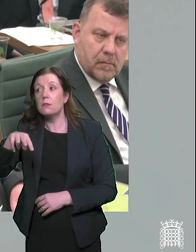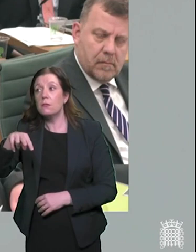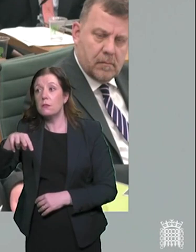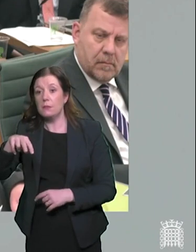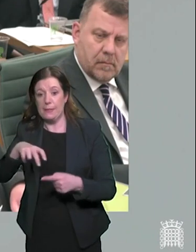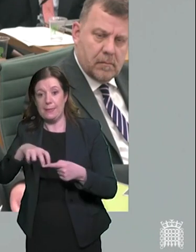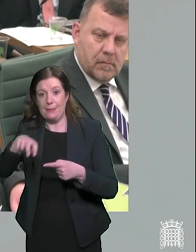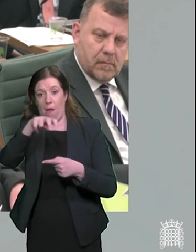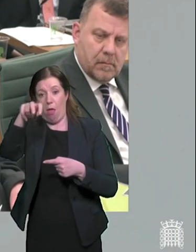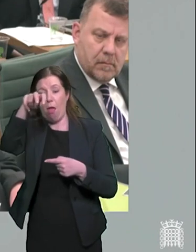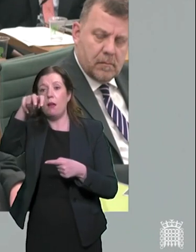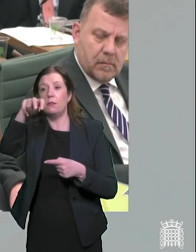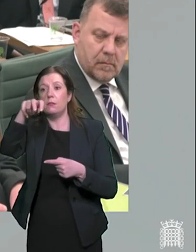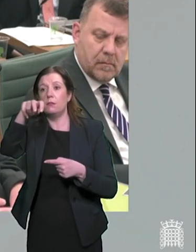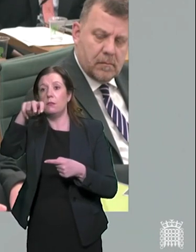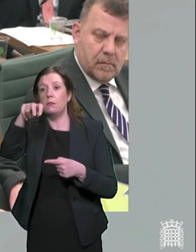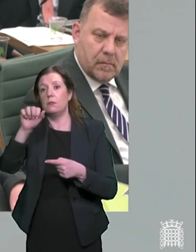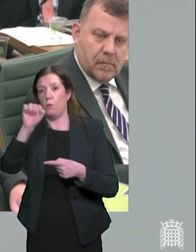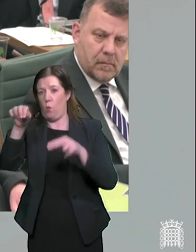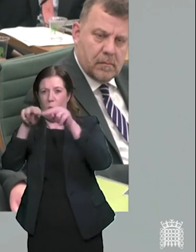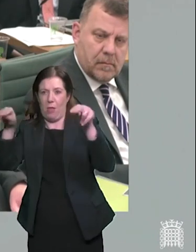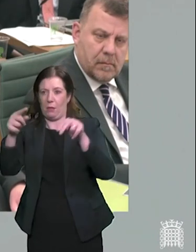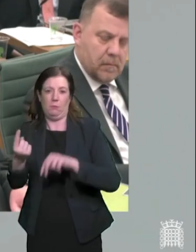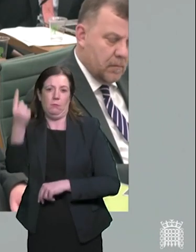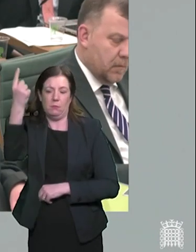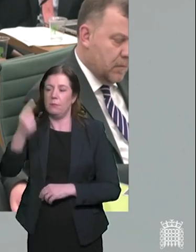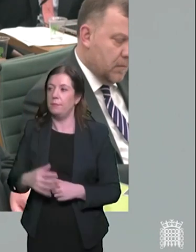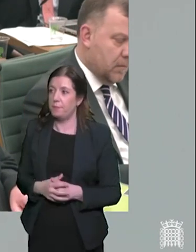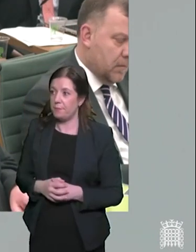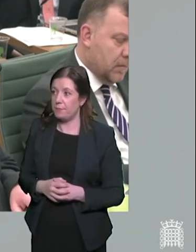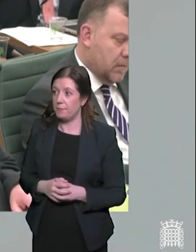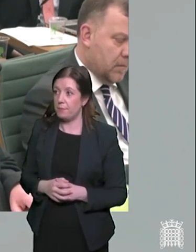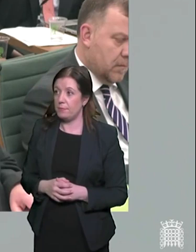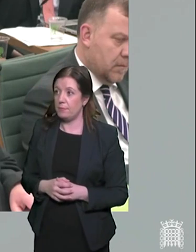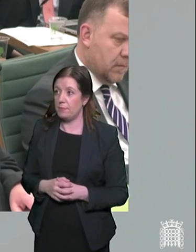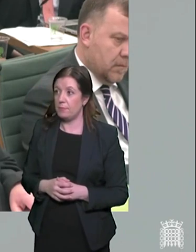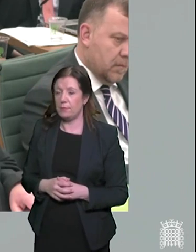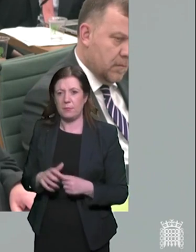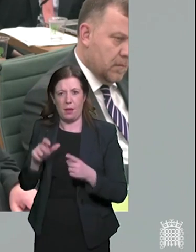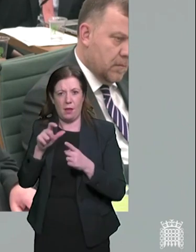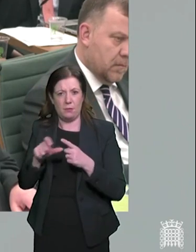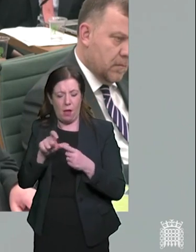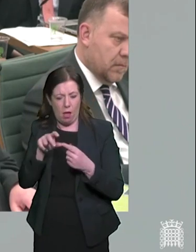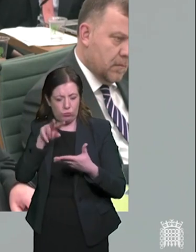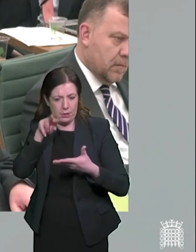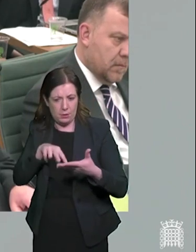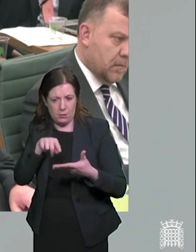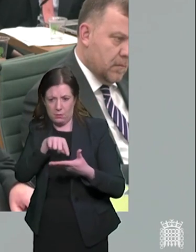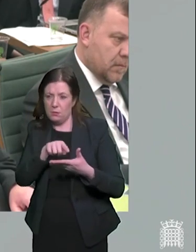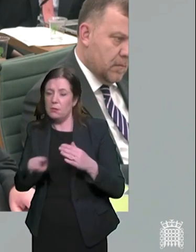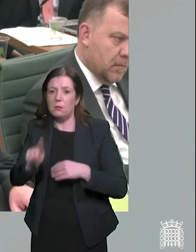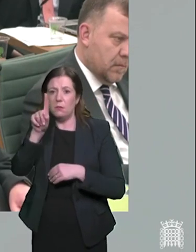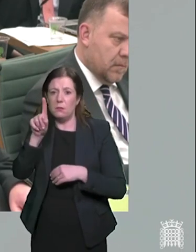bottom of the stairs leading up to then what was your flat in Downing Street. Your diary says you went to your flat